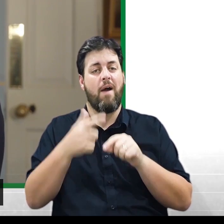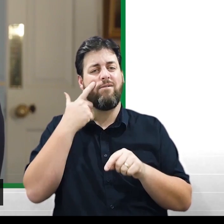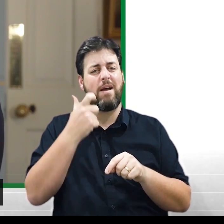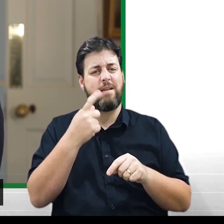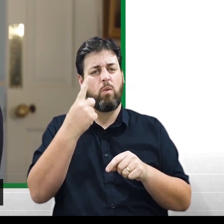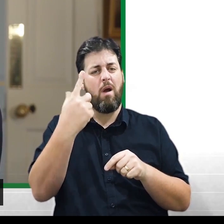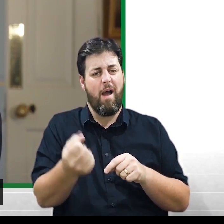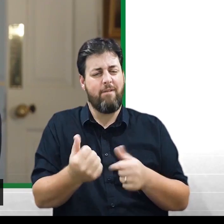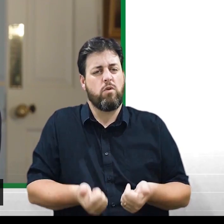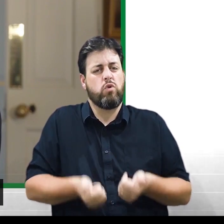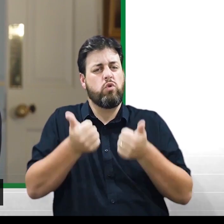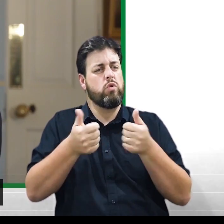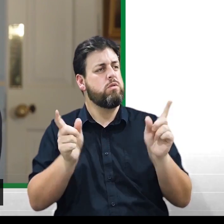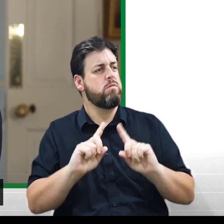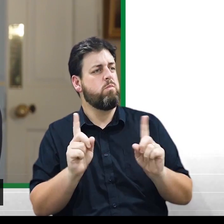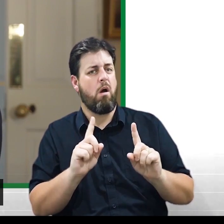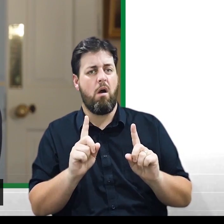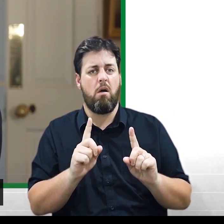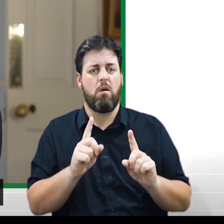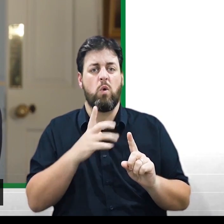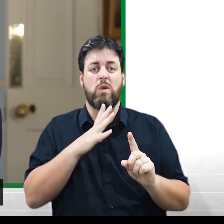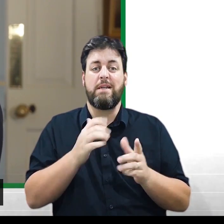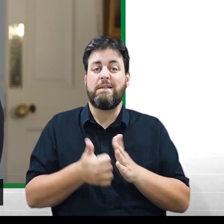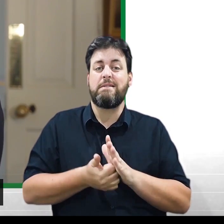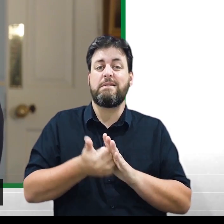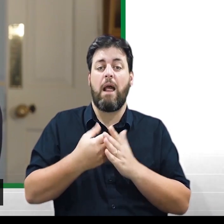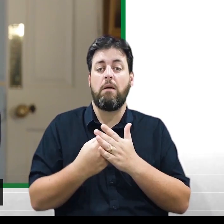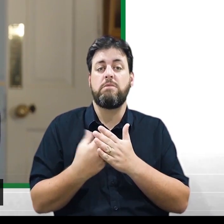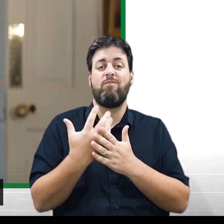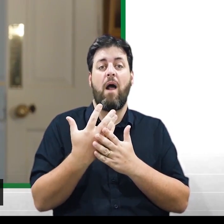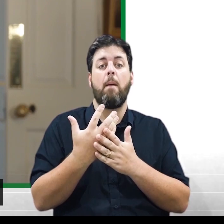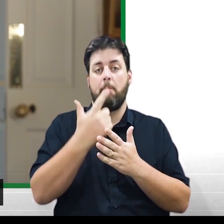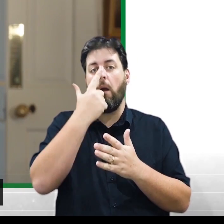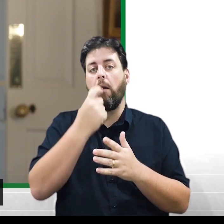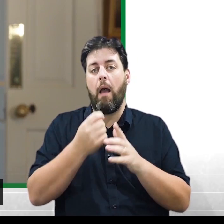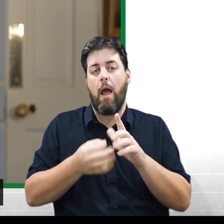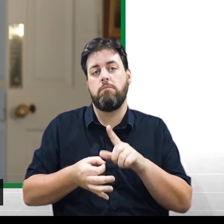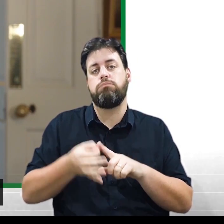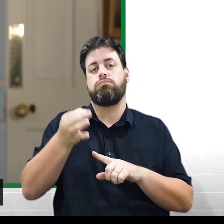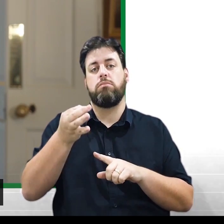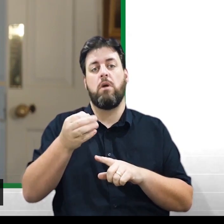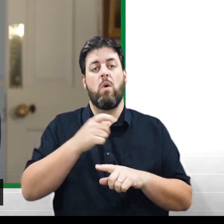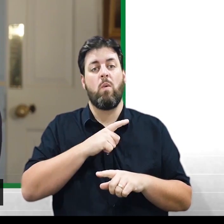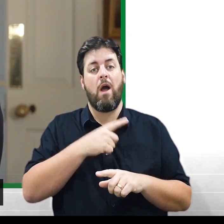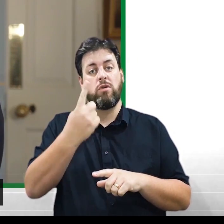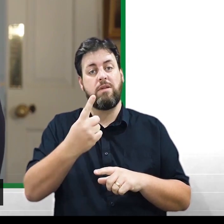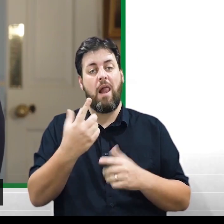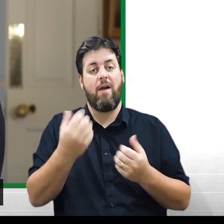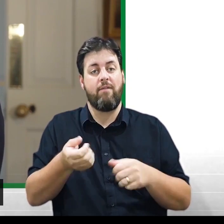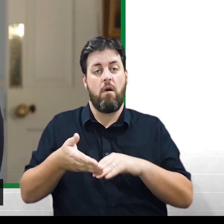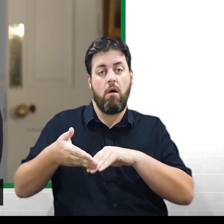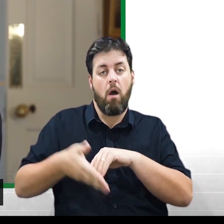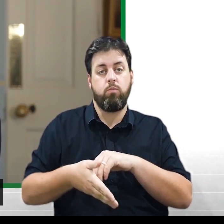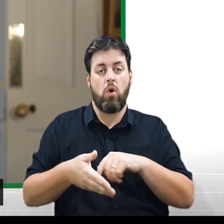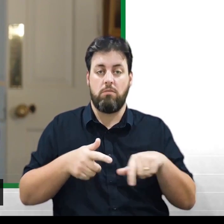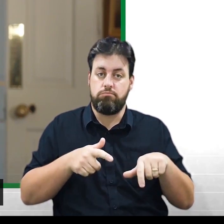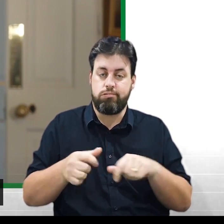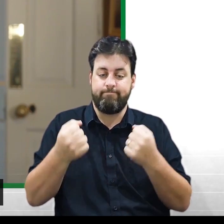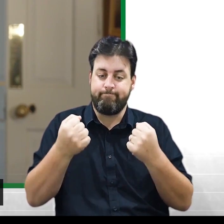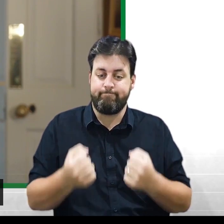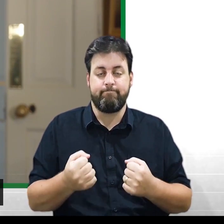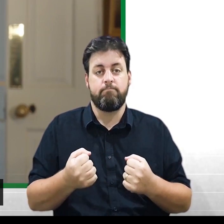to find out what you're really good at and to learn the skills you need so that with hard work and determination,